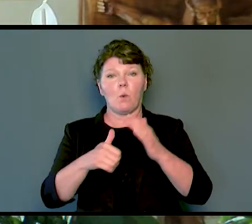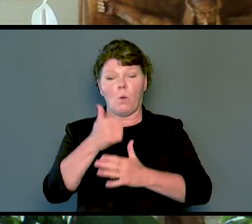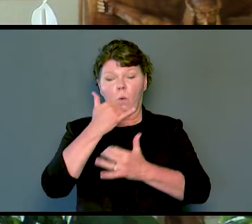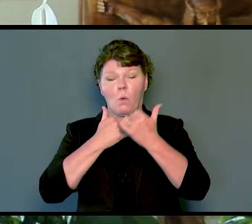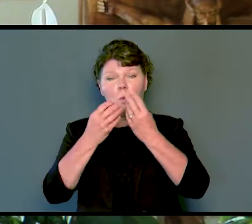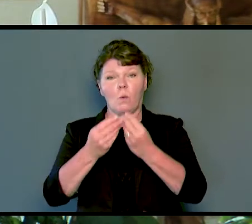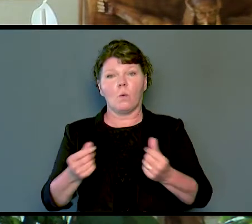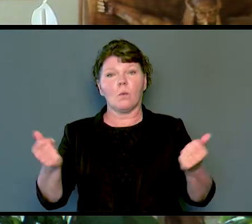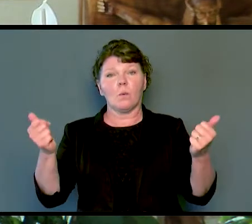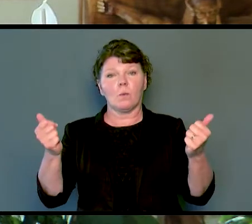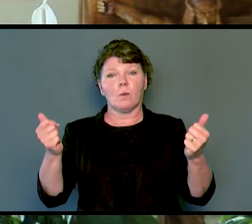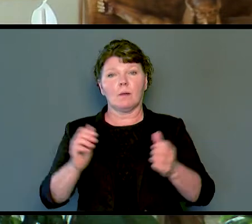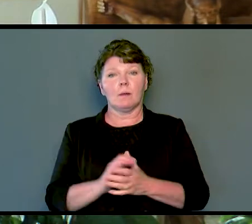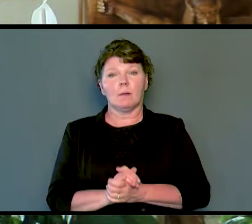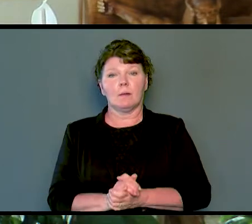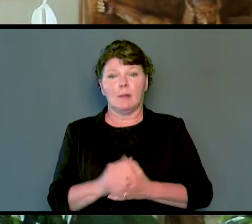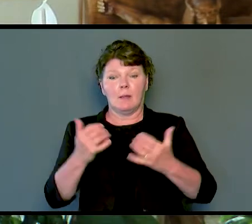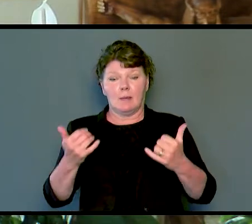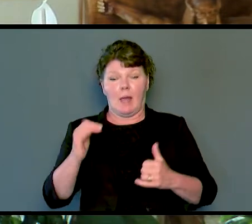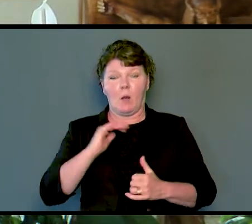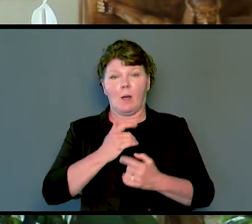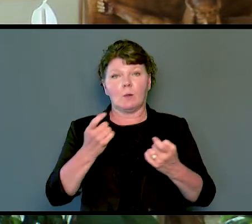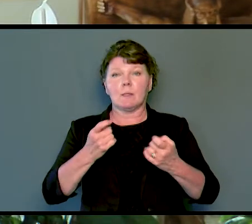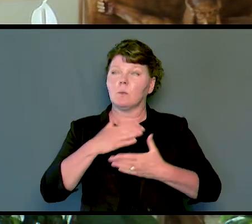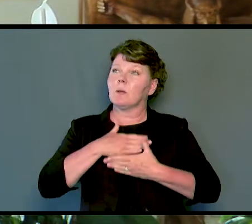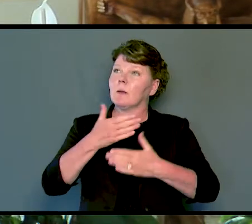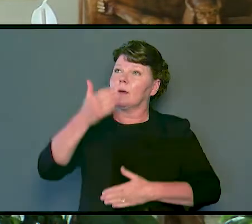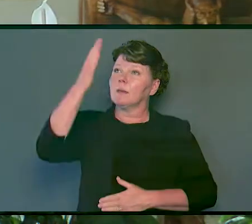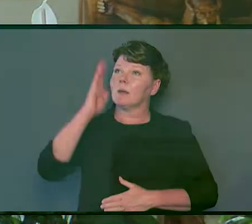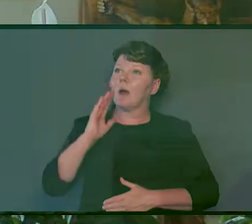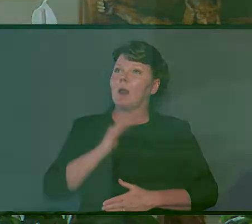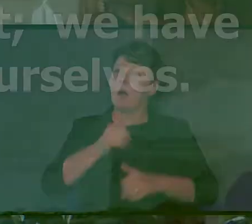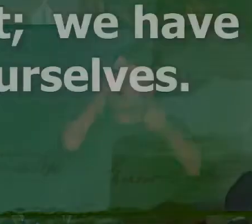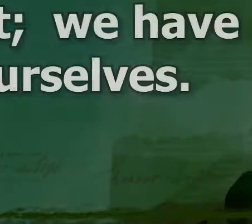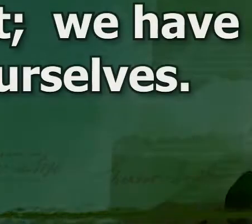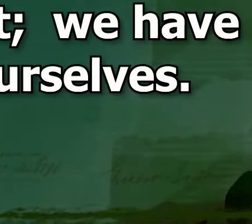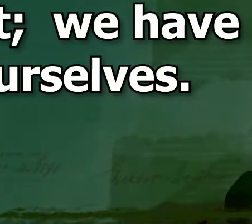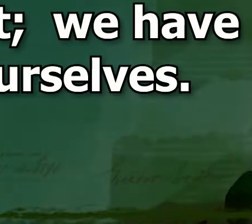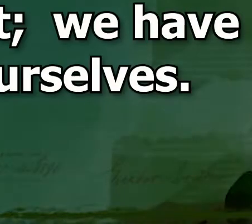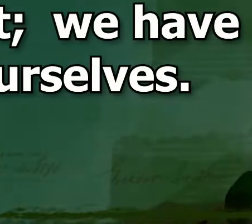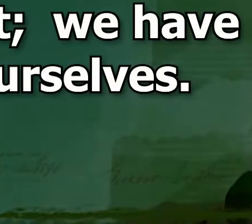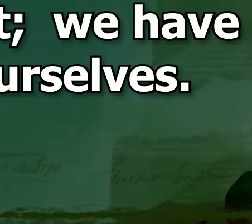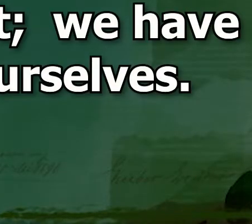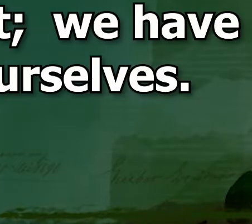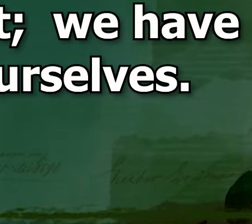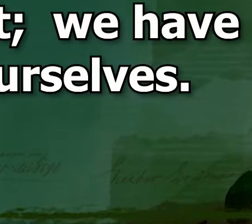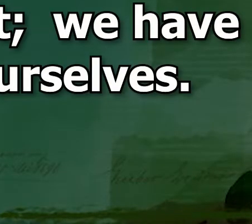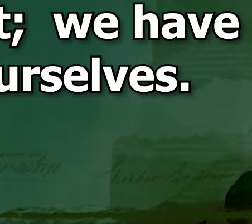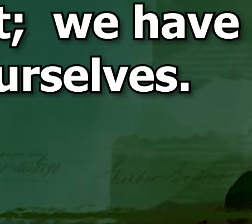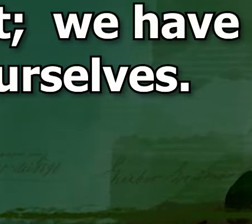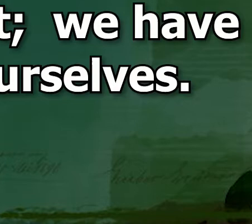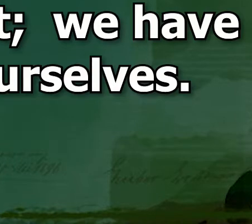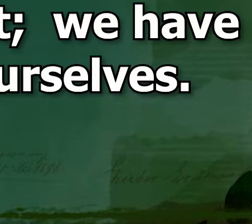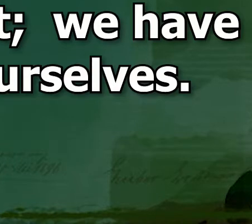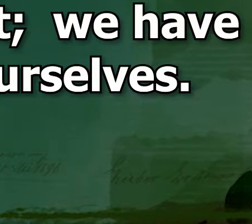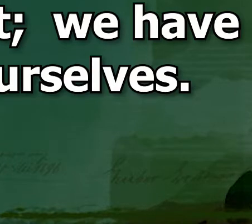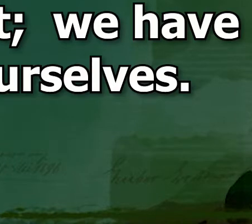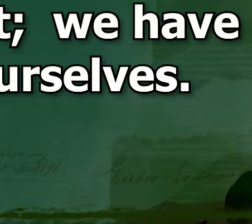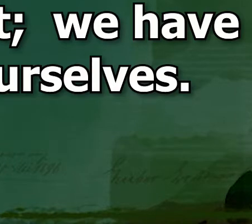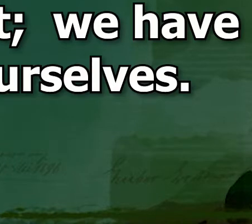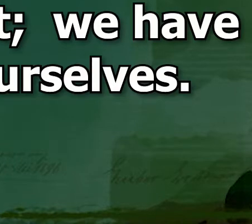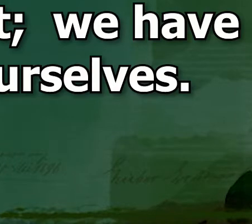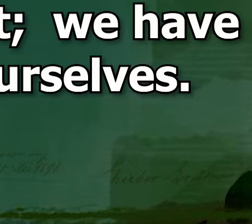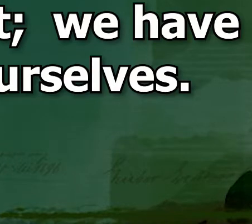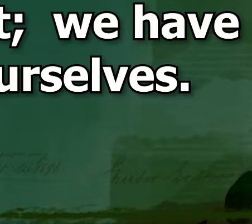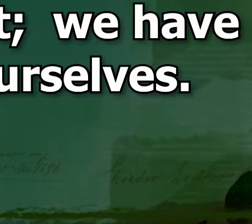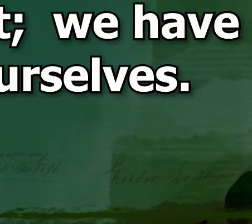all unrighteousness. Let us then confess our sins to God our Father. Most merciful God, we confess that we are